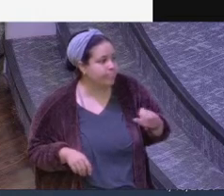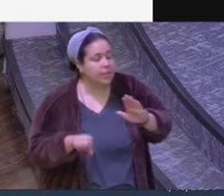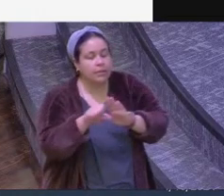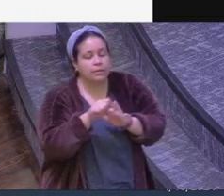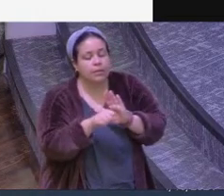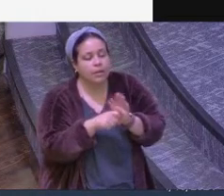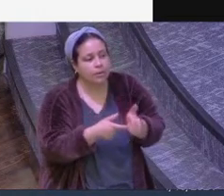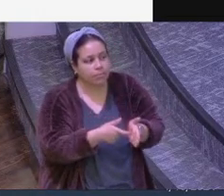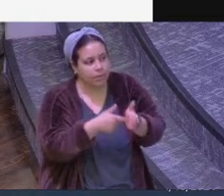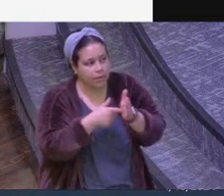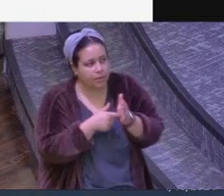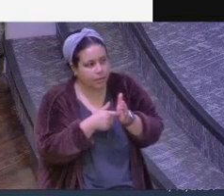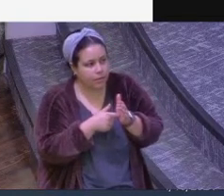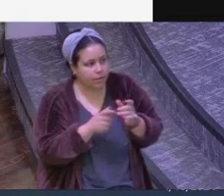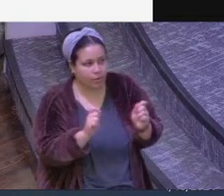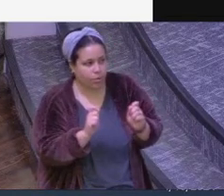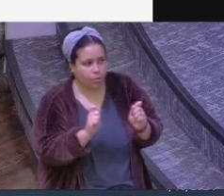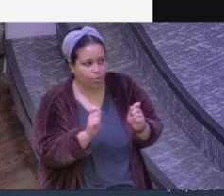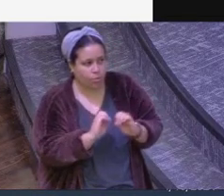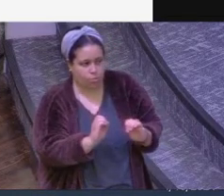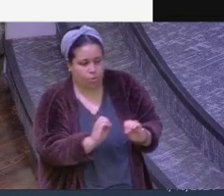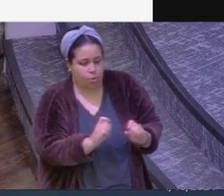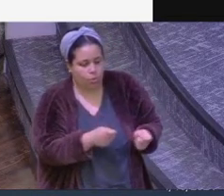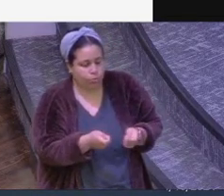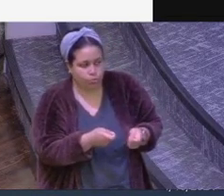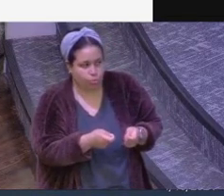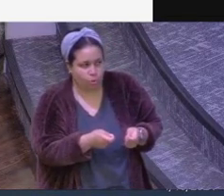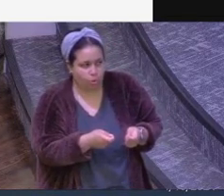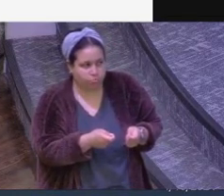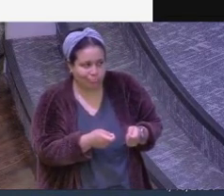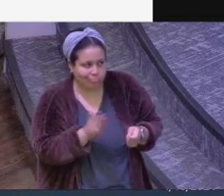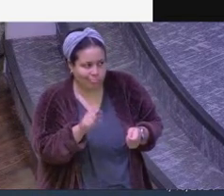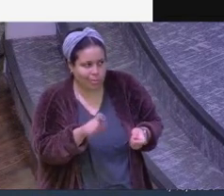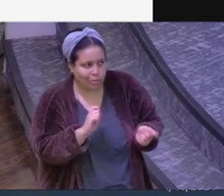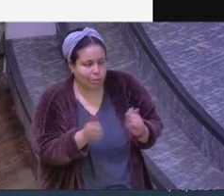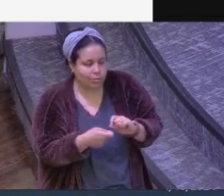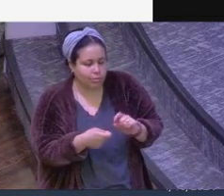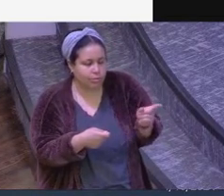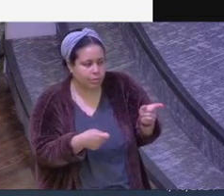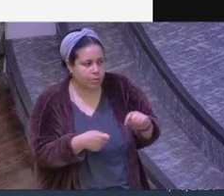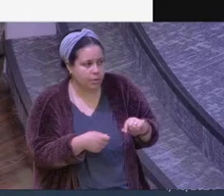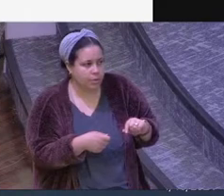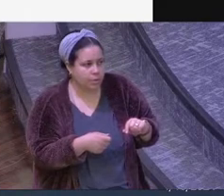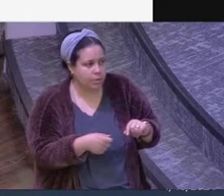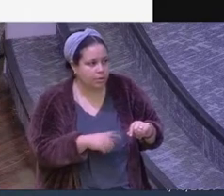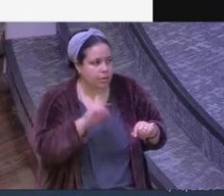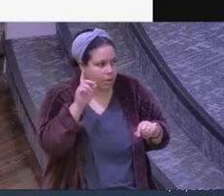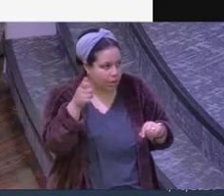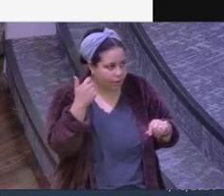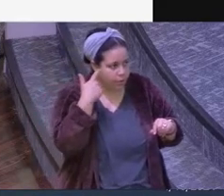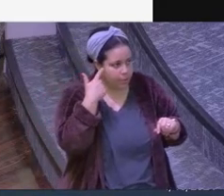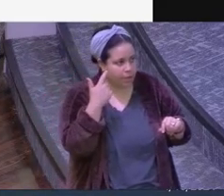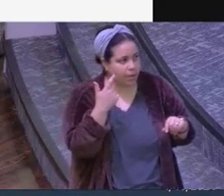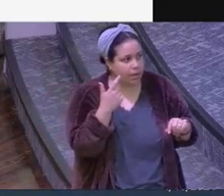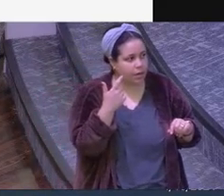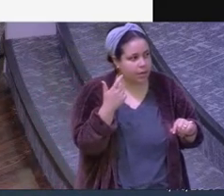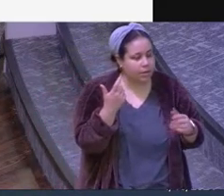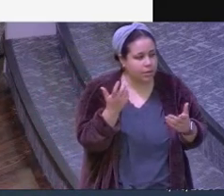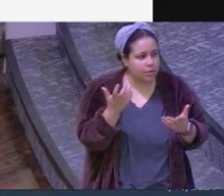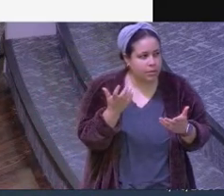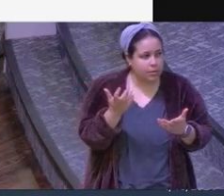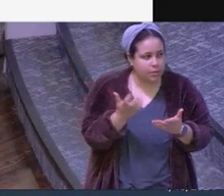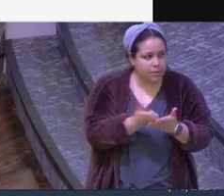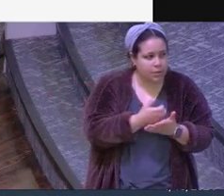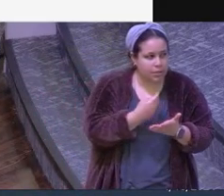have no control over. They're set by the legislative body and by the governor. Salary increase for certified, we mentioned. There